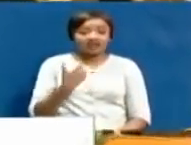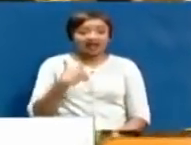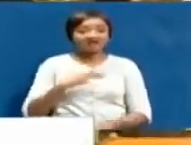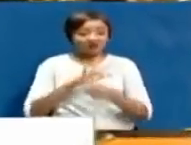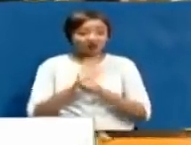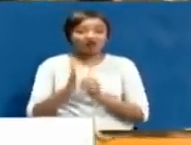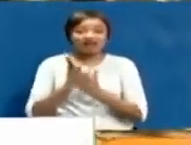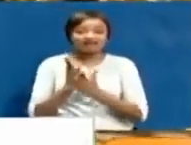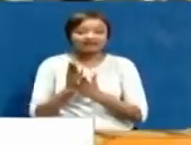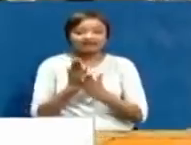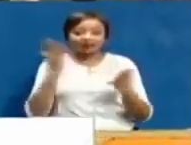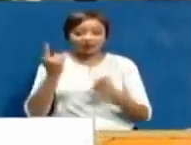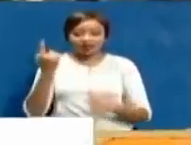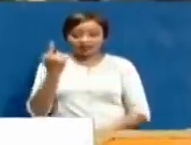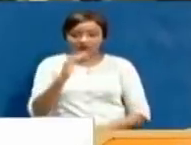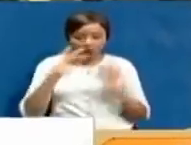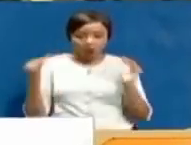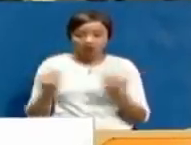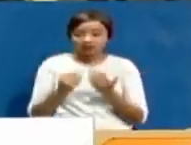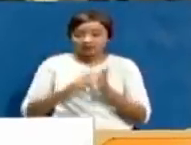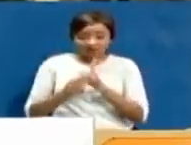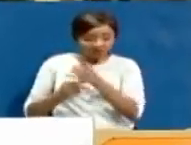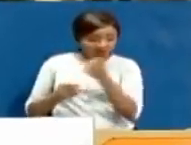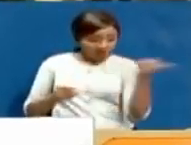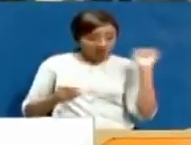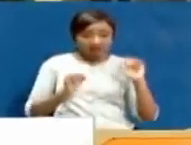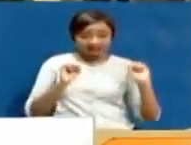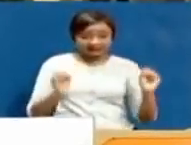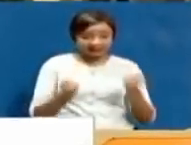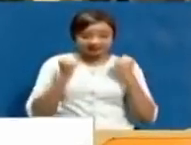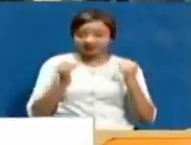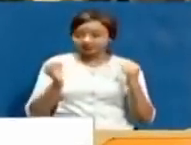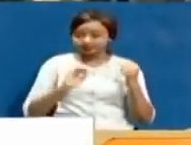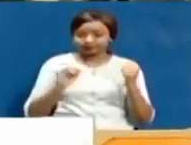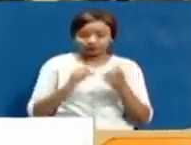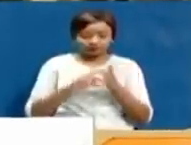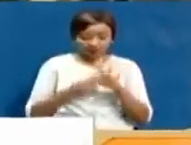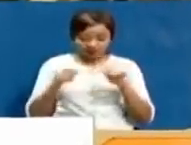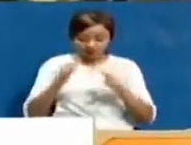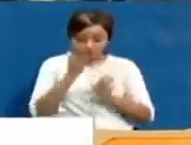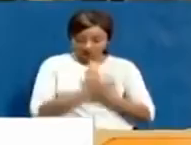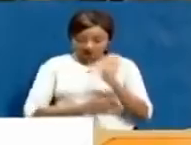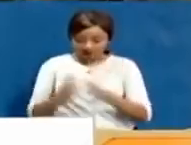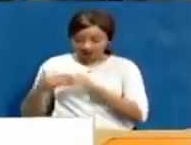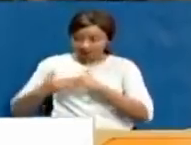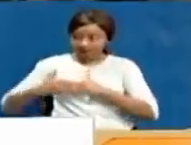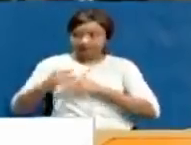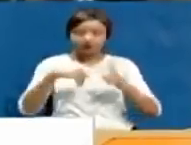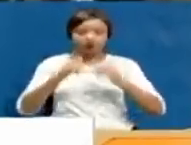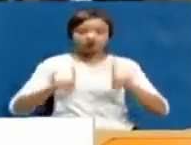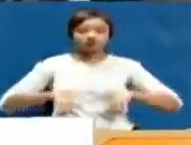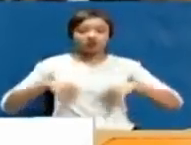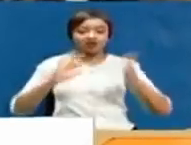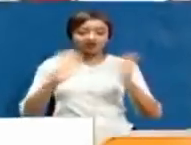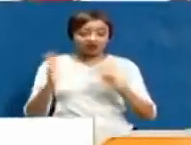safe. So for now, in the short term, we just have to learn how to live with the virus, how